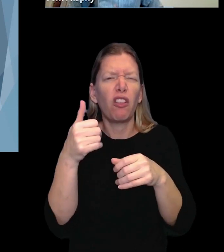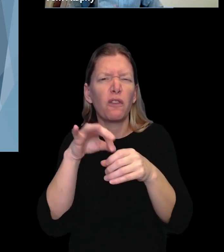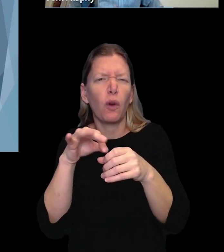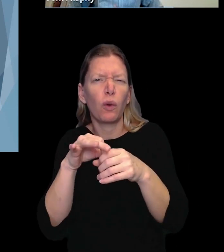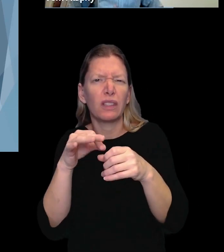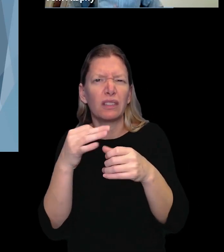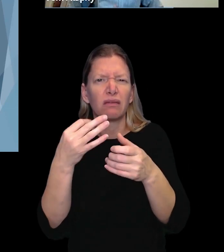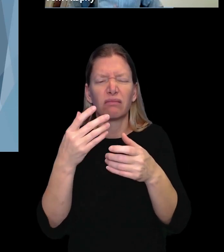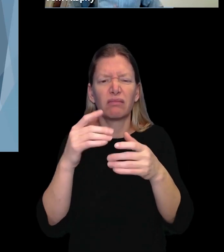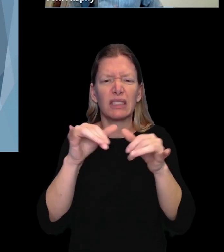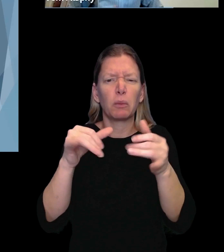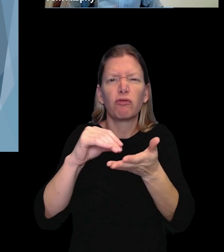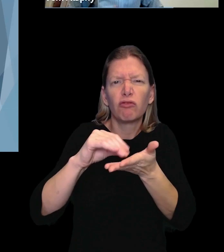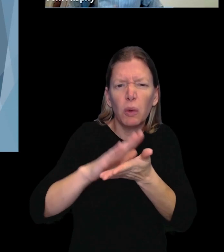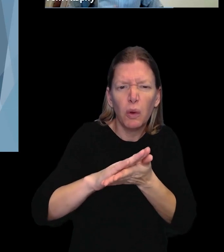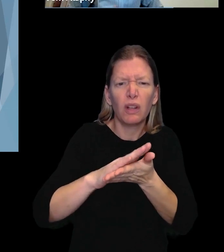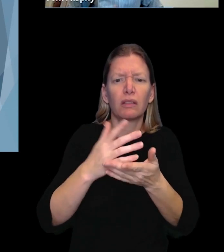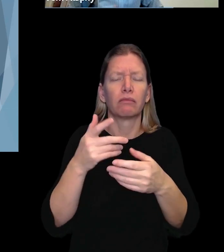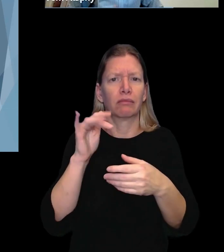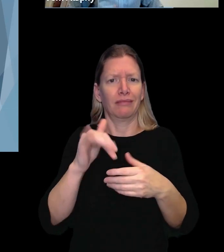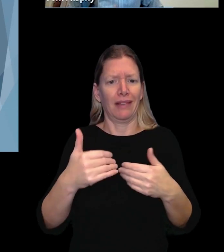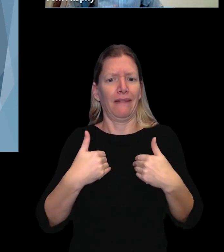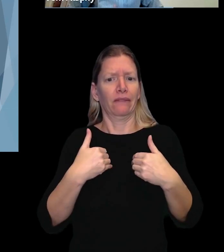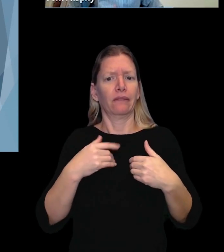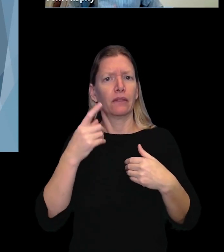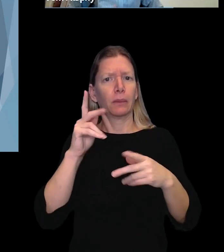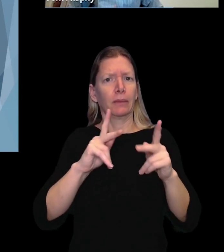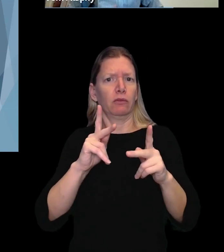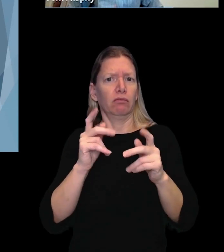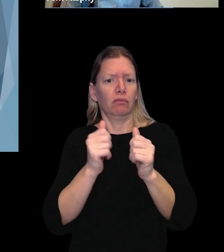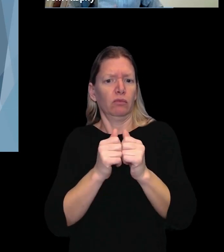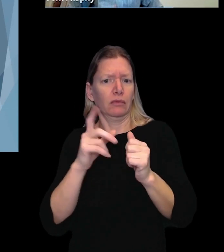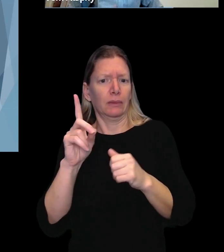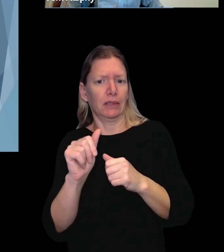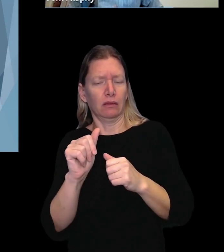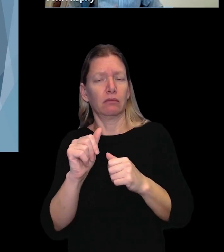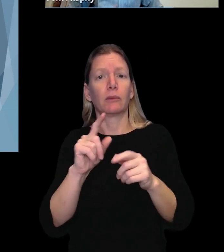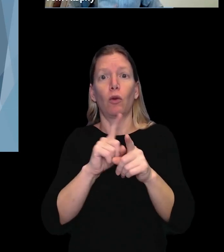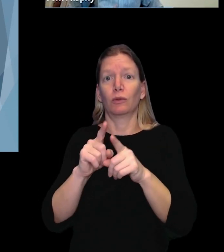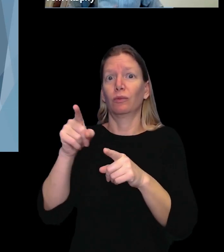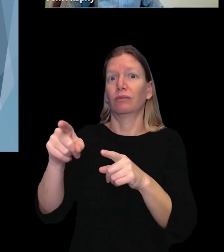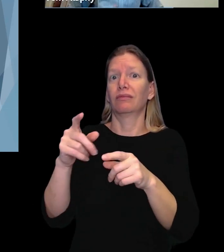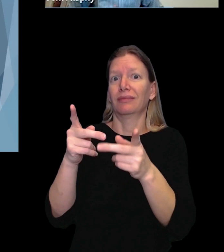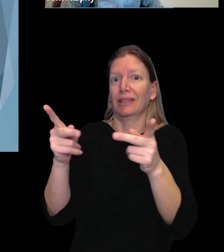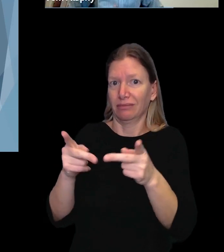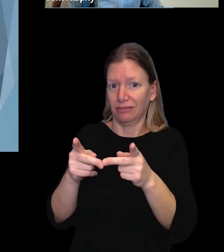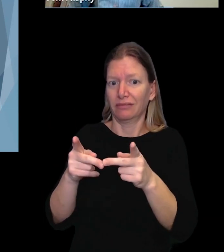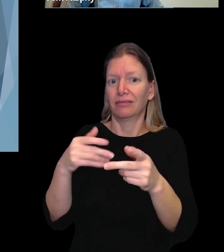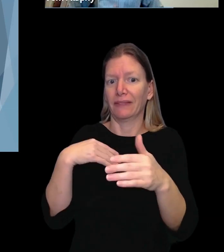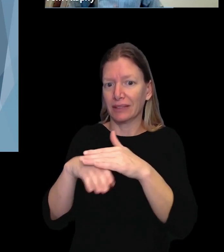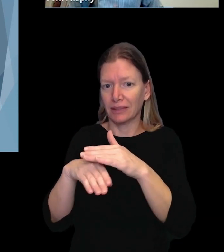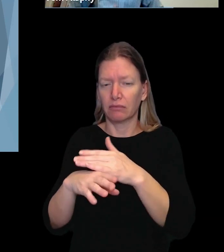voting system or other voting system which is equipped for individuals with disabilities at each polling